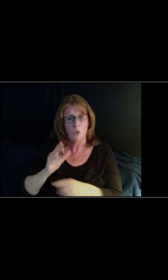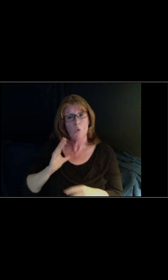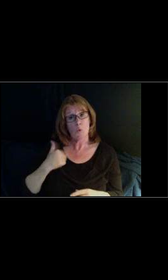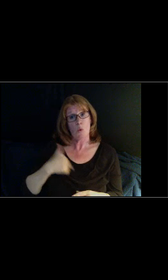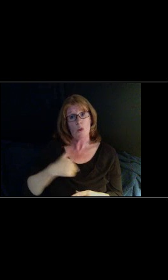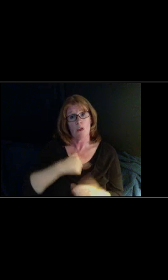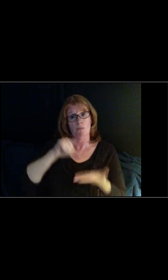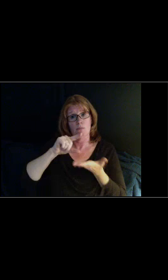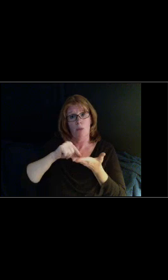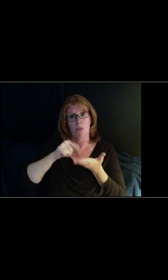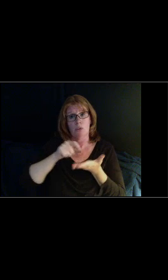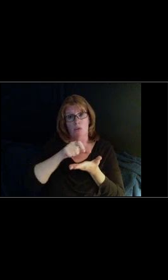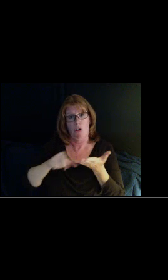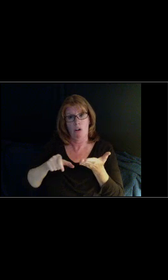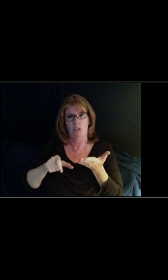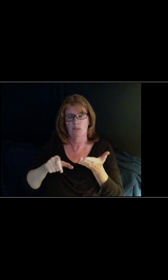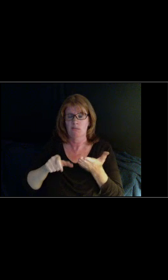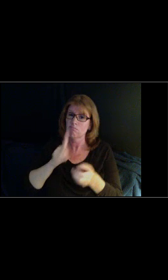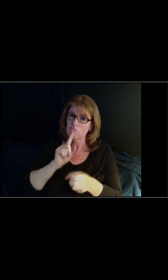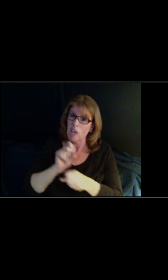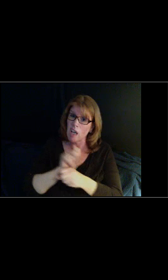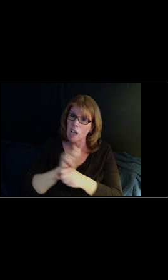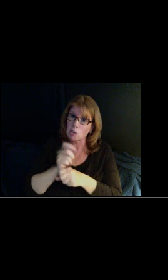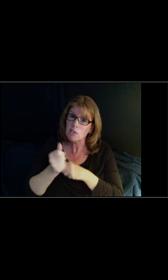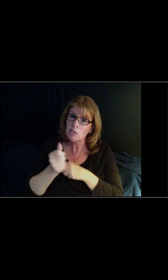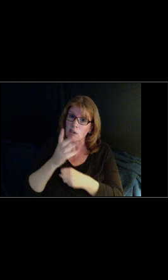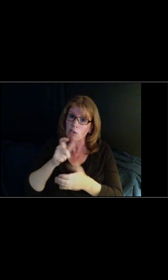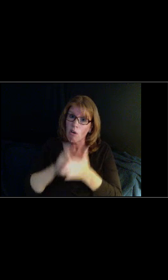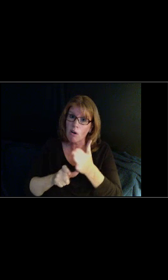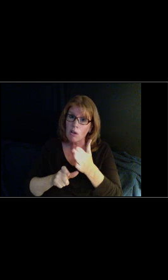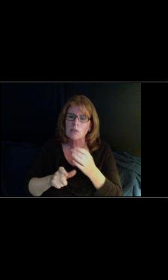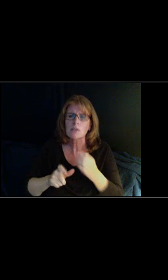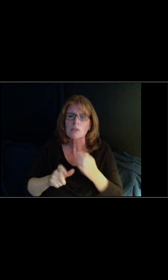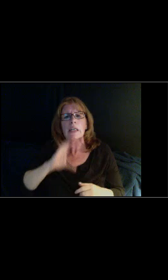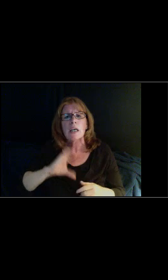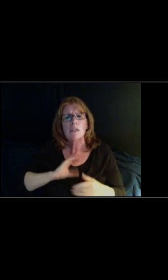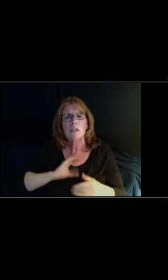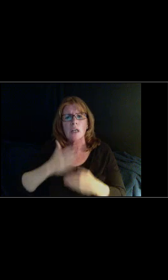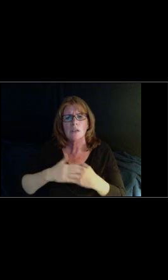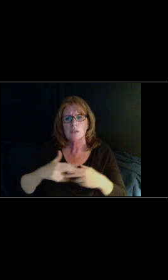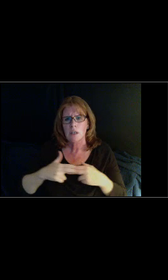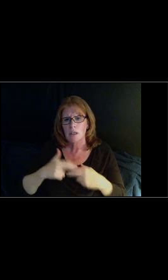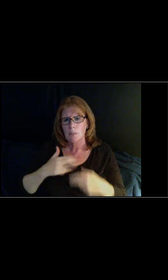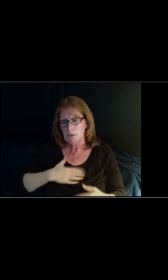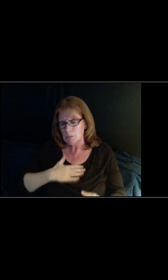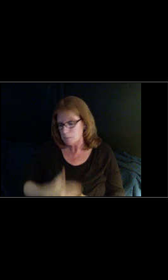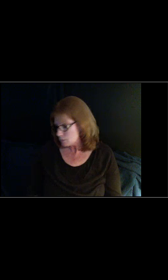signing it into American Sign Language. It is more than that.